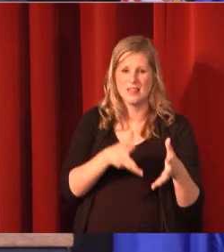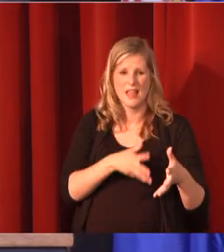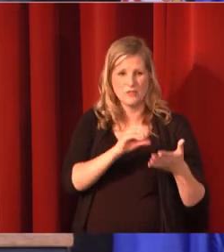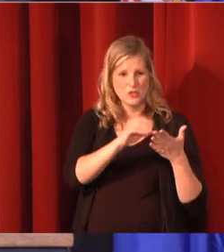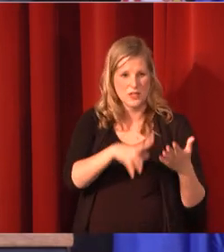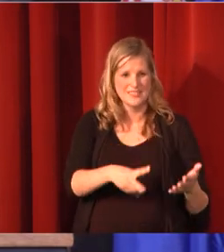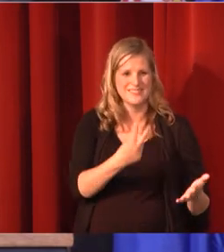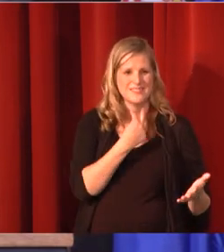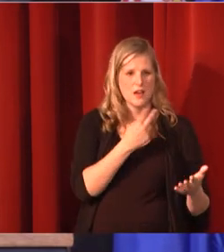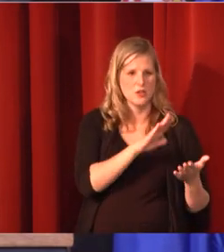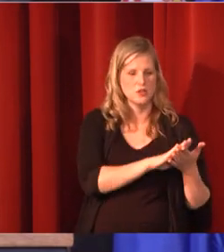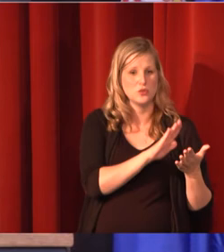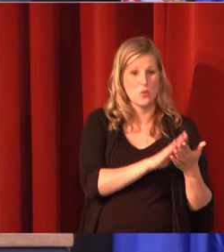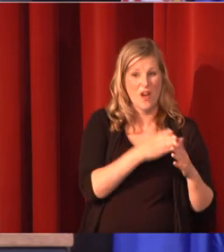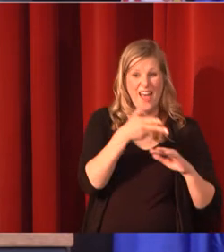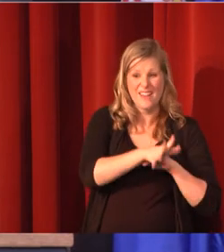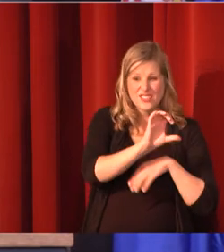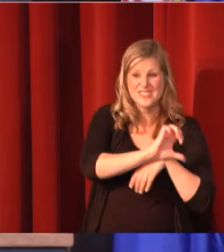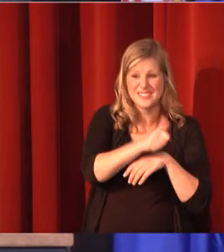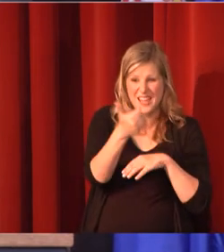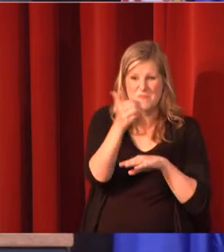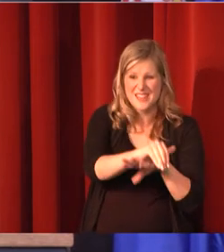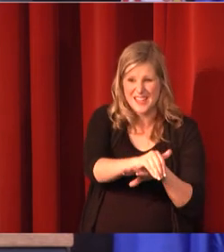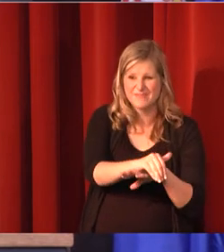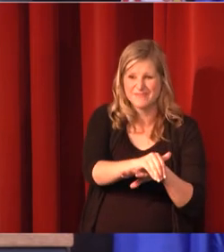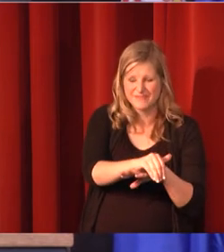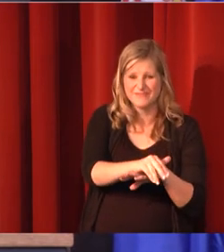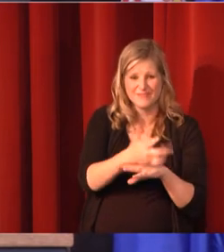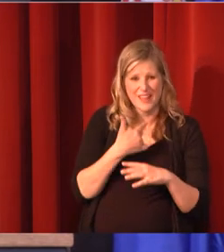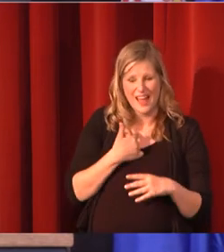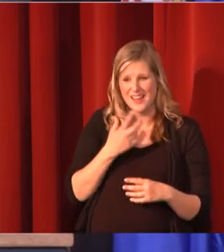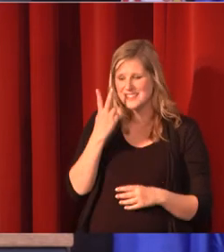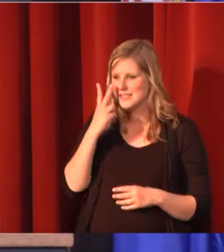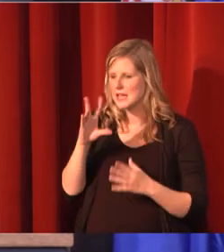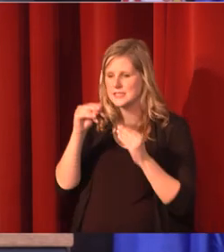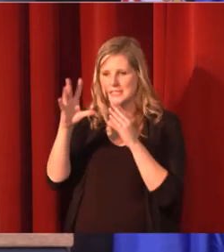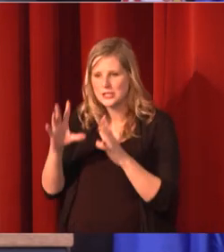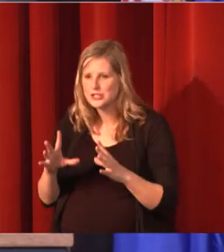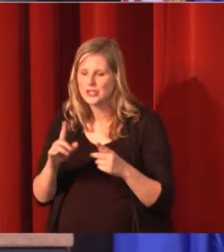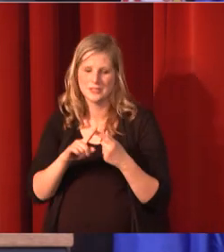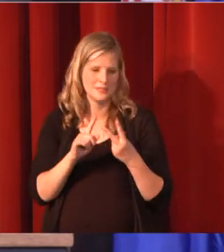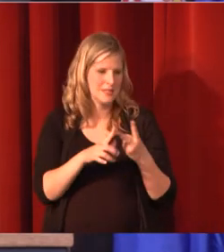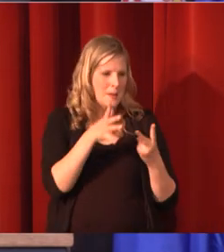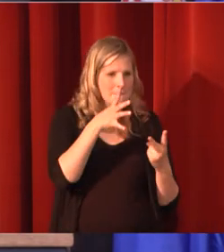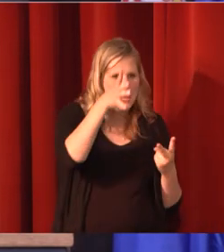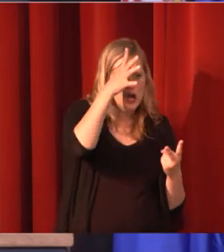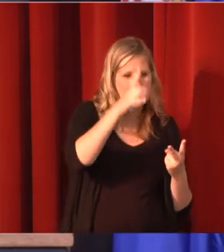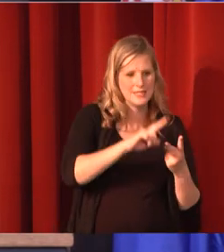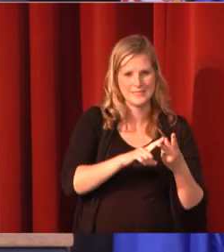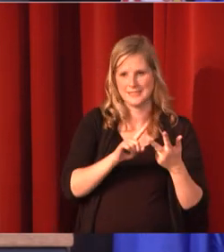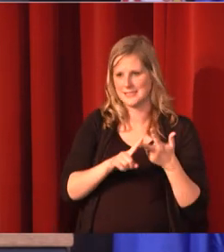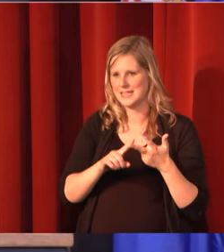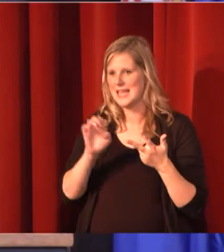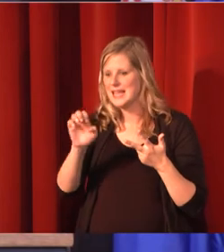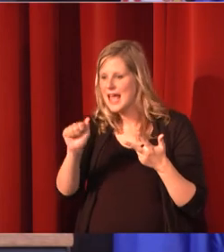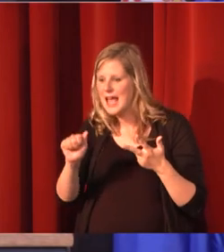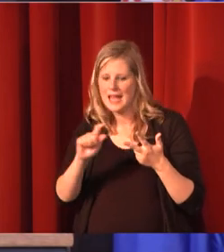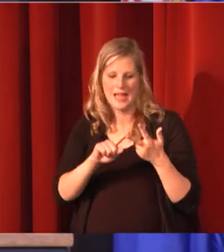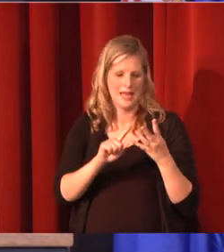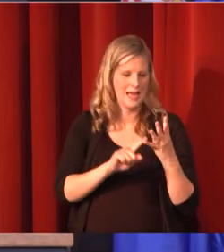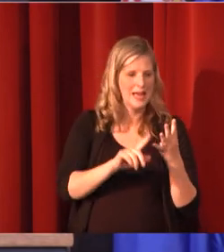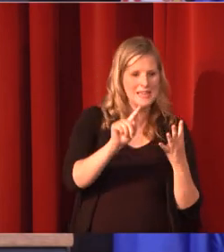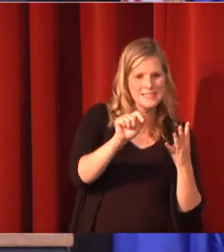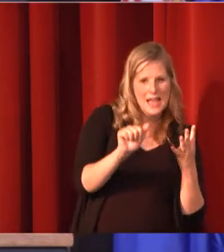stuck at school past 10:00 p.m. I saw teachers and parents EA's mta's plow